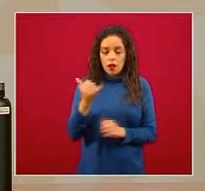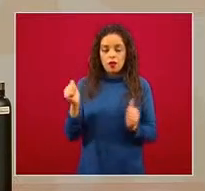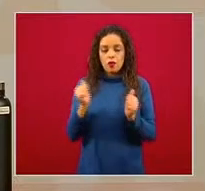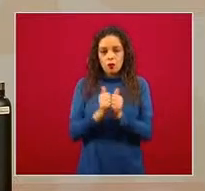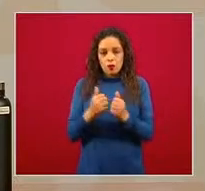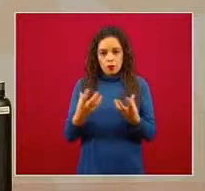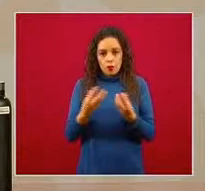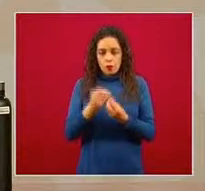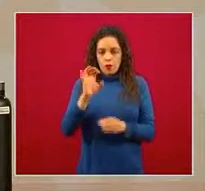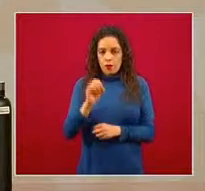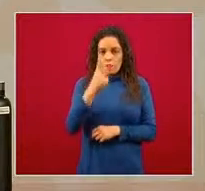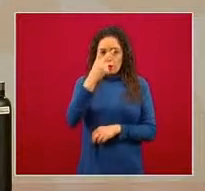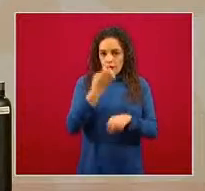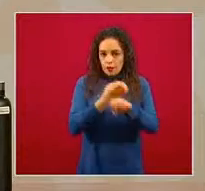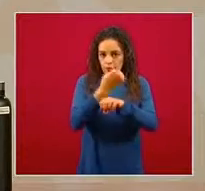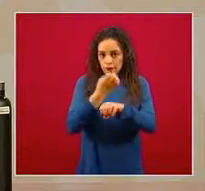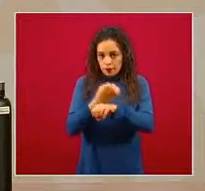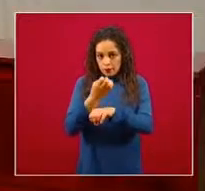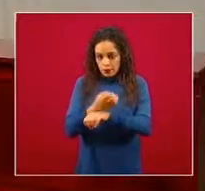states. And